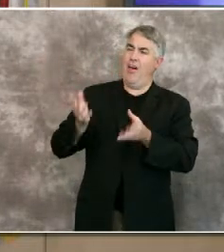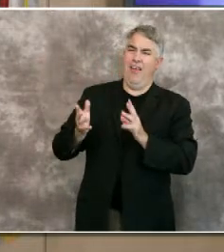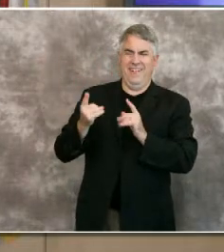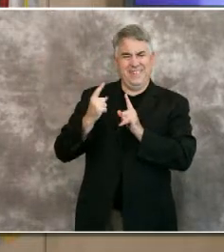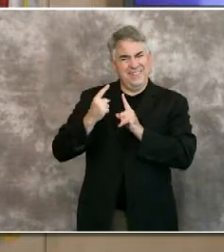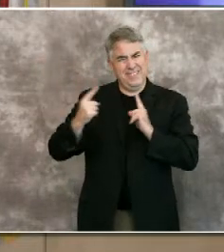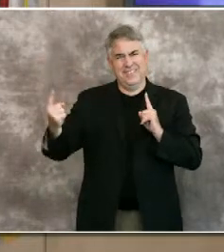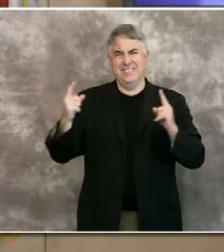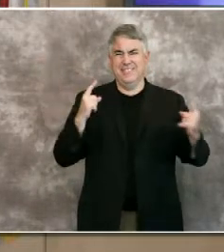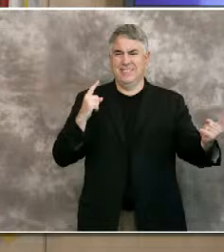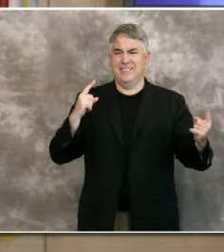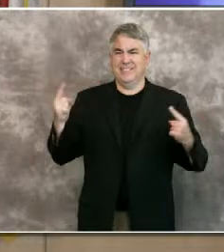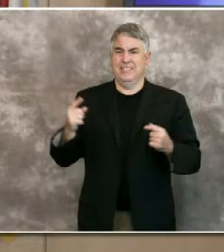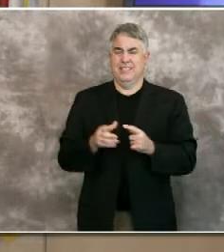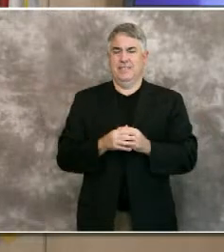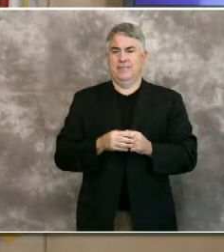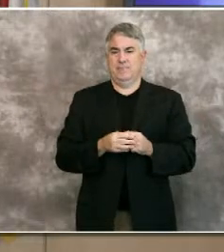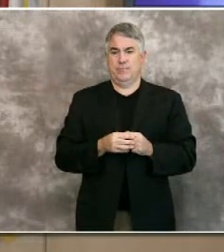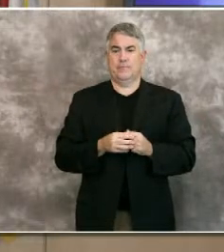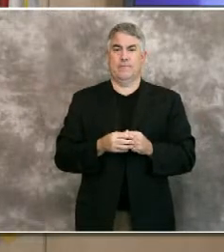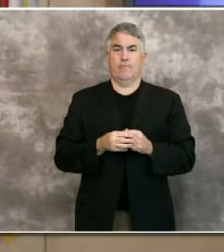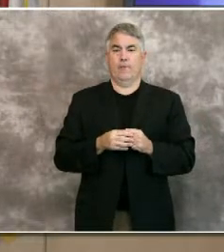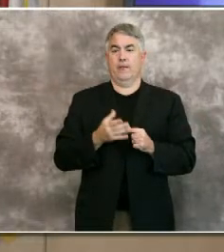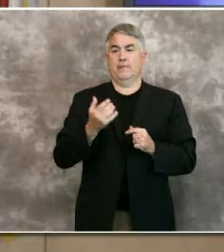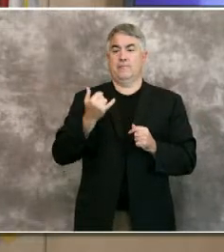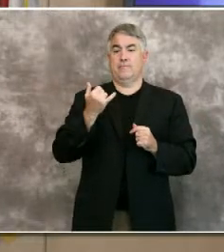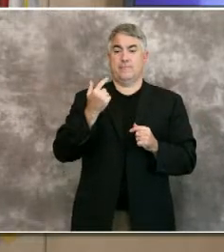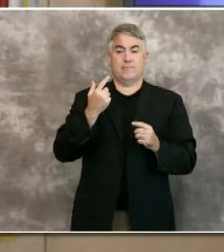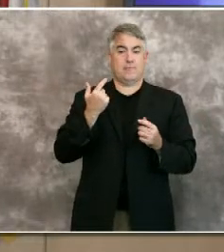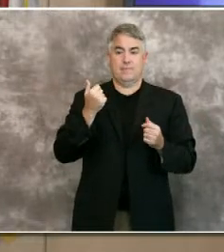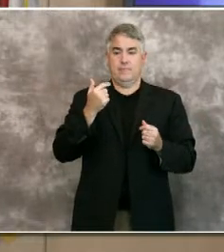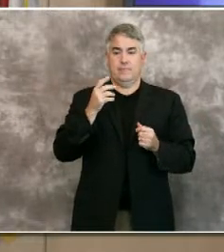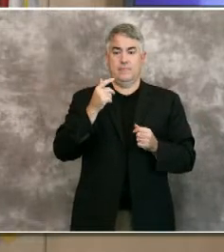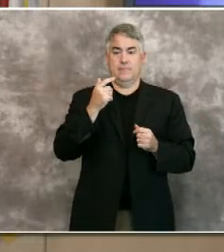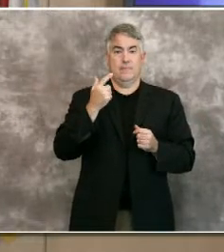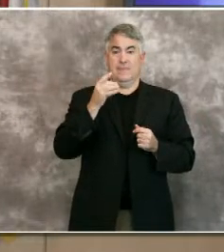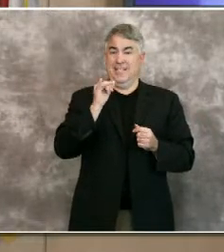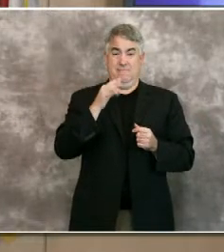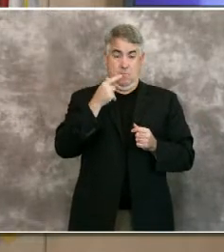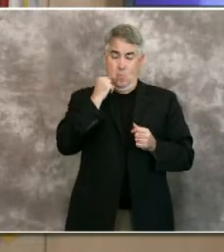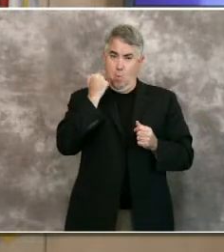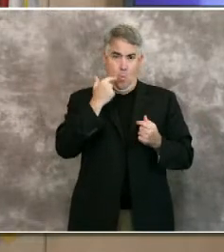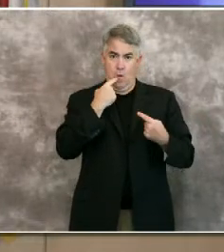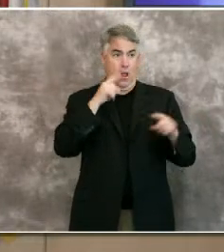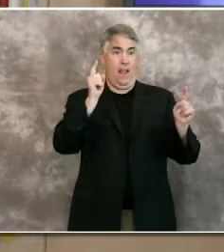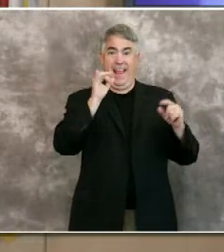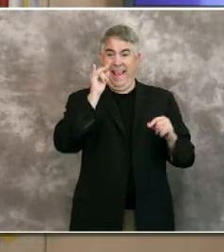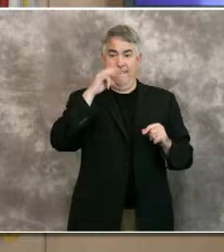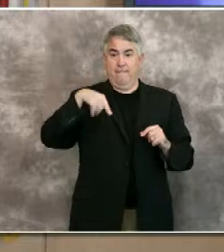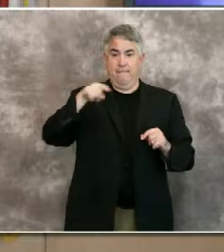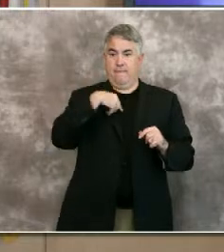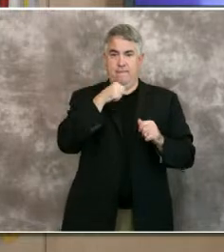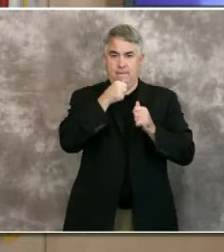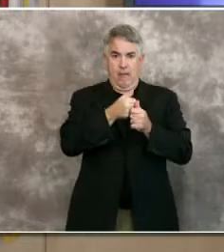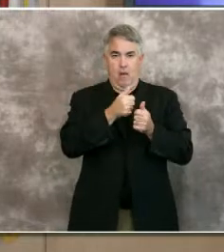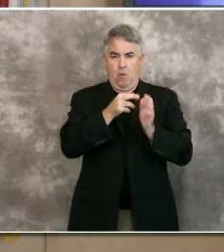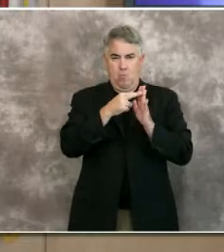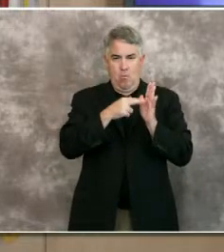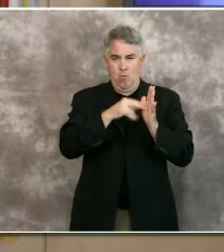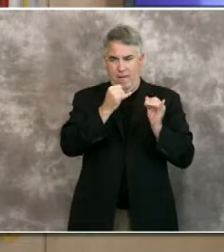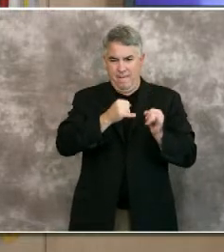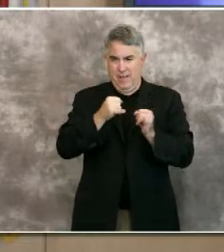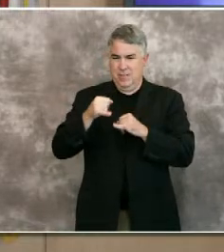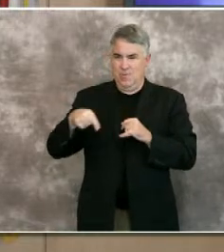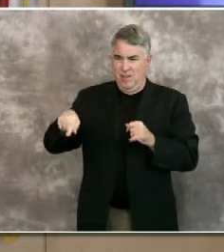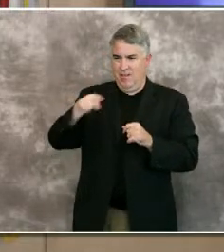health orders will not be effective. The only thing that will be effective is if each and every San Diegan decides that they're going to do their part to help us get